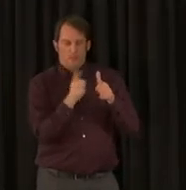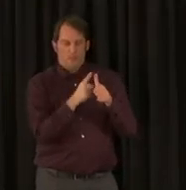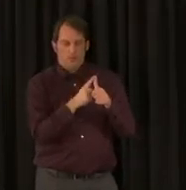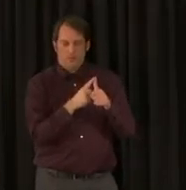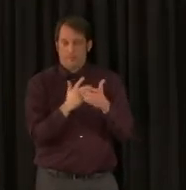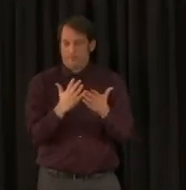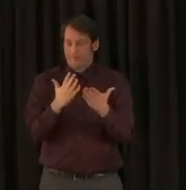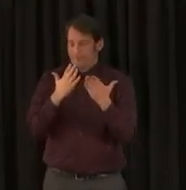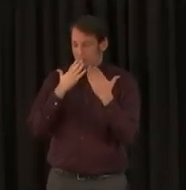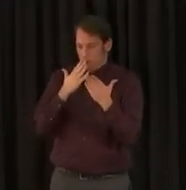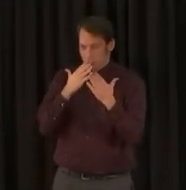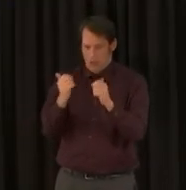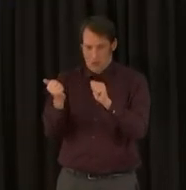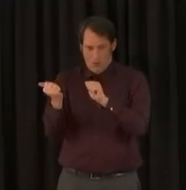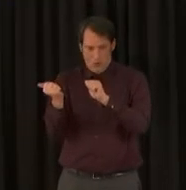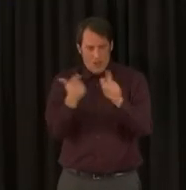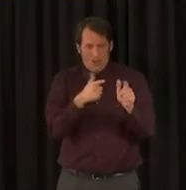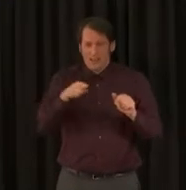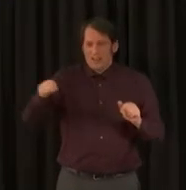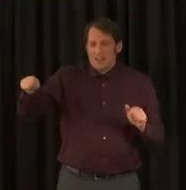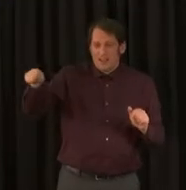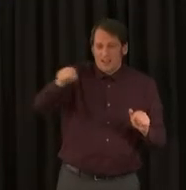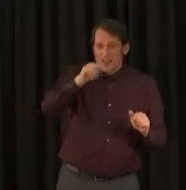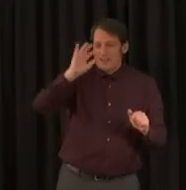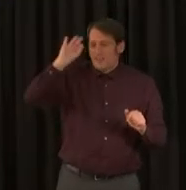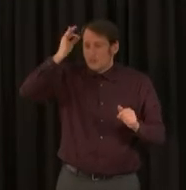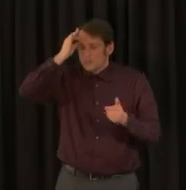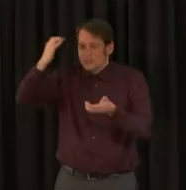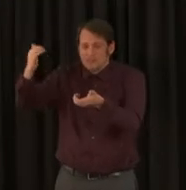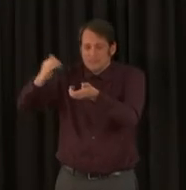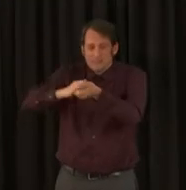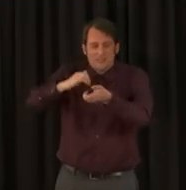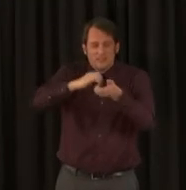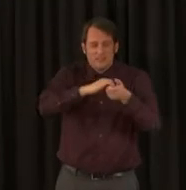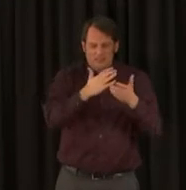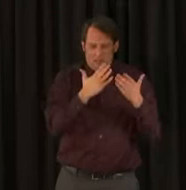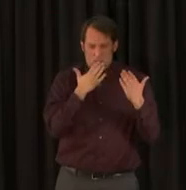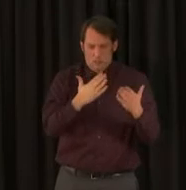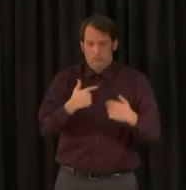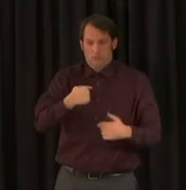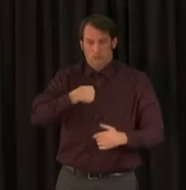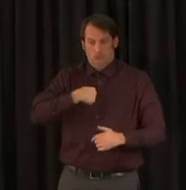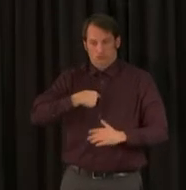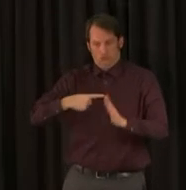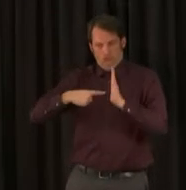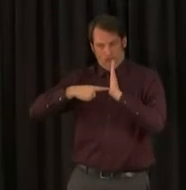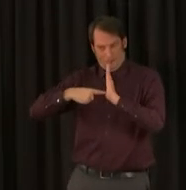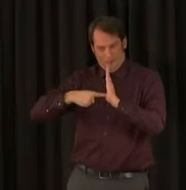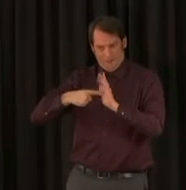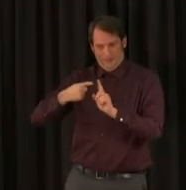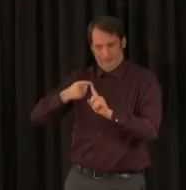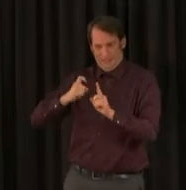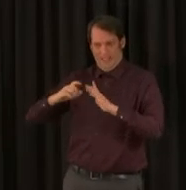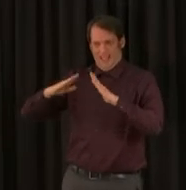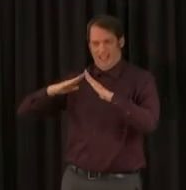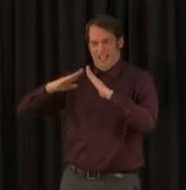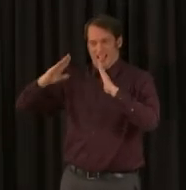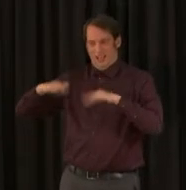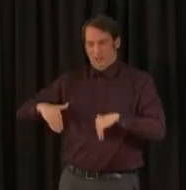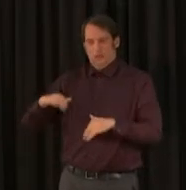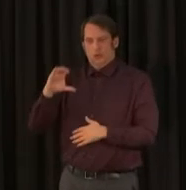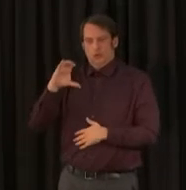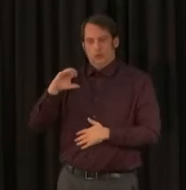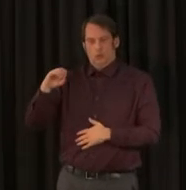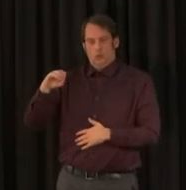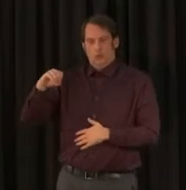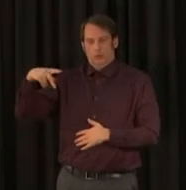everyone, our federal partners and DC government. I'm a representative from our housing cooperative, and